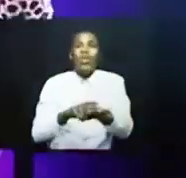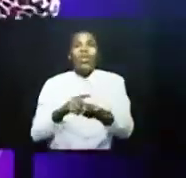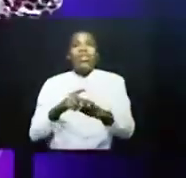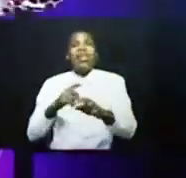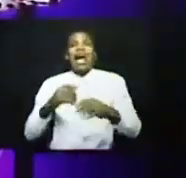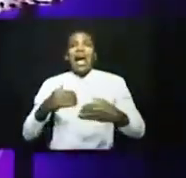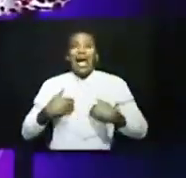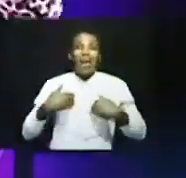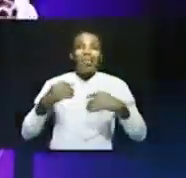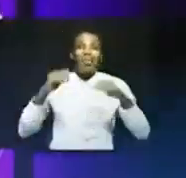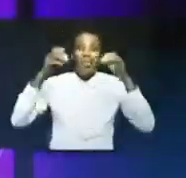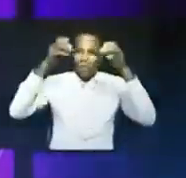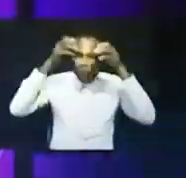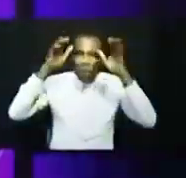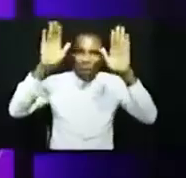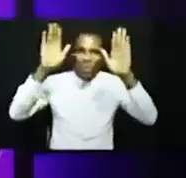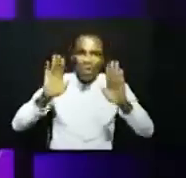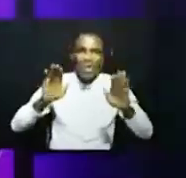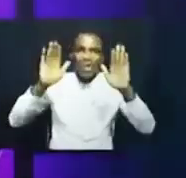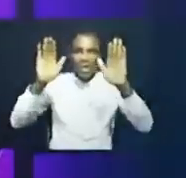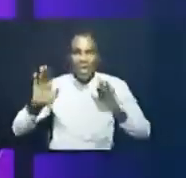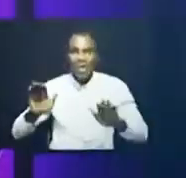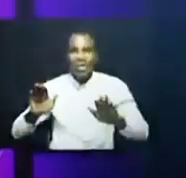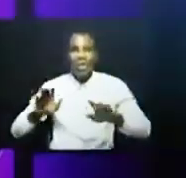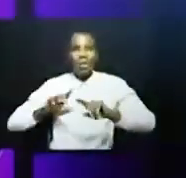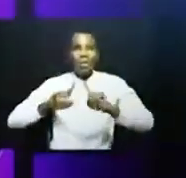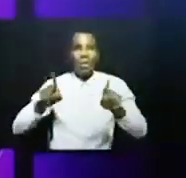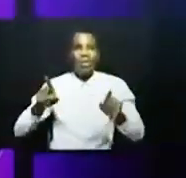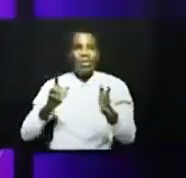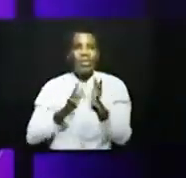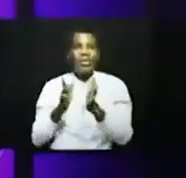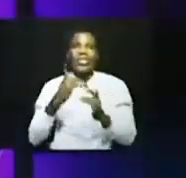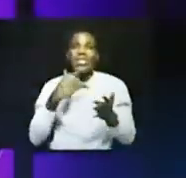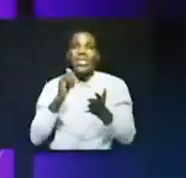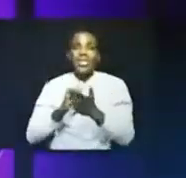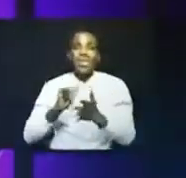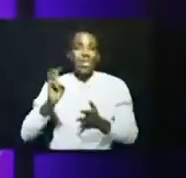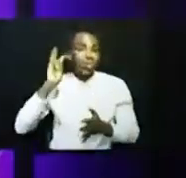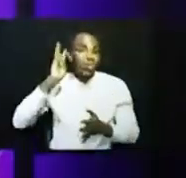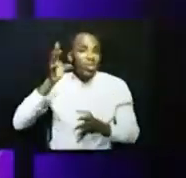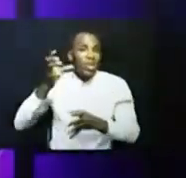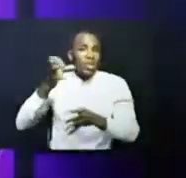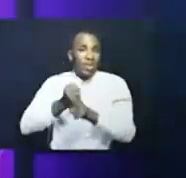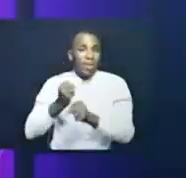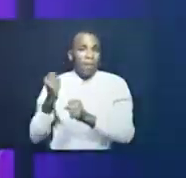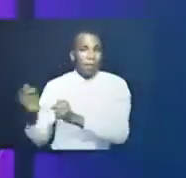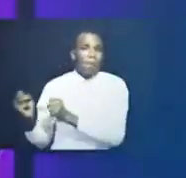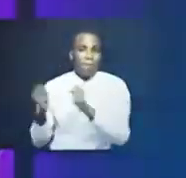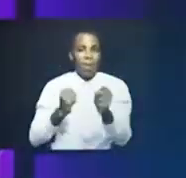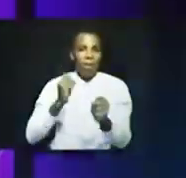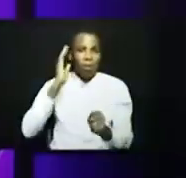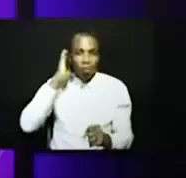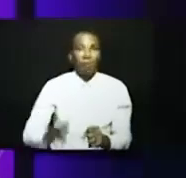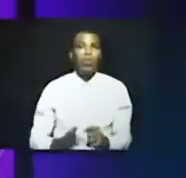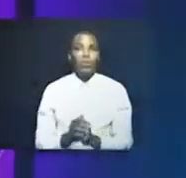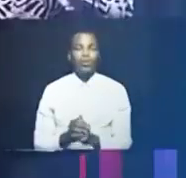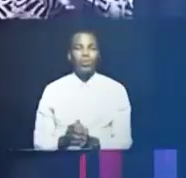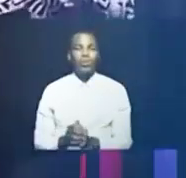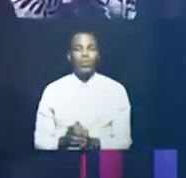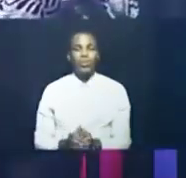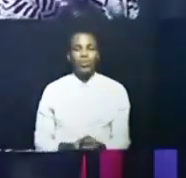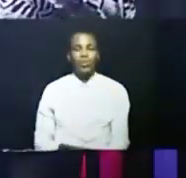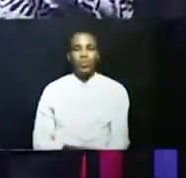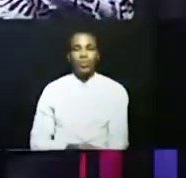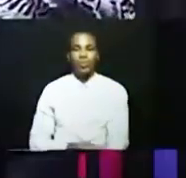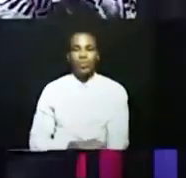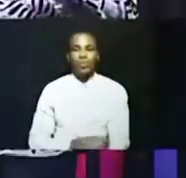beyond the operations in the supernatural. He says we will receive power. Ewom achede ene aduma hodo